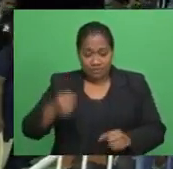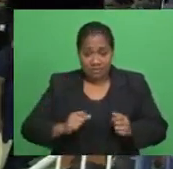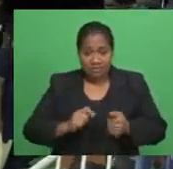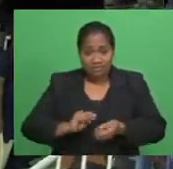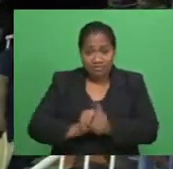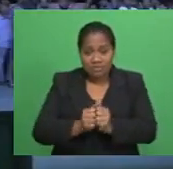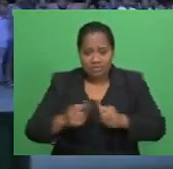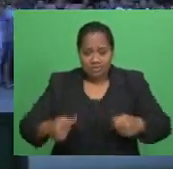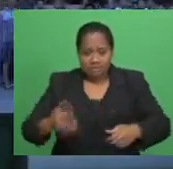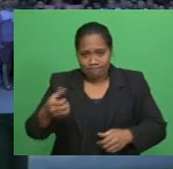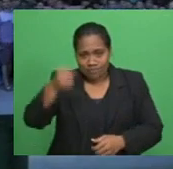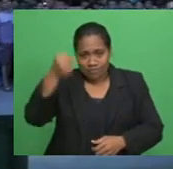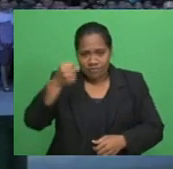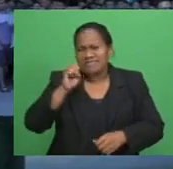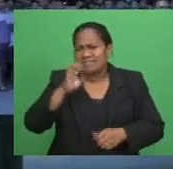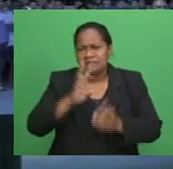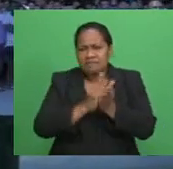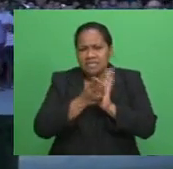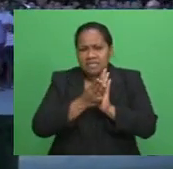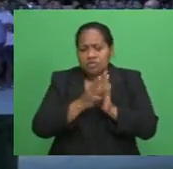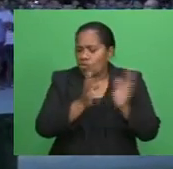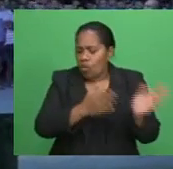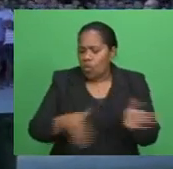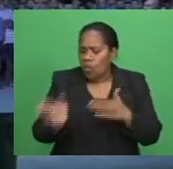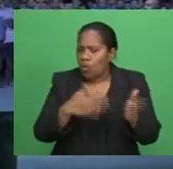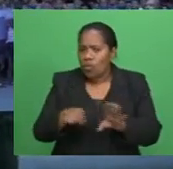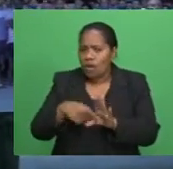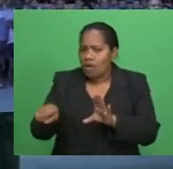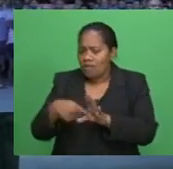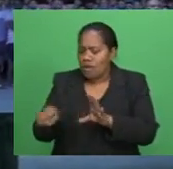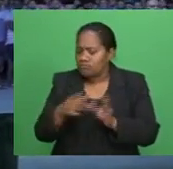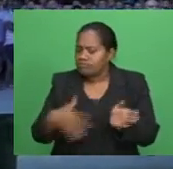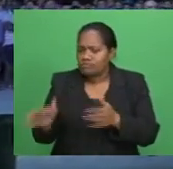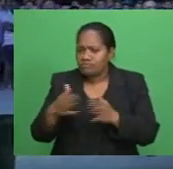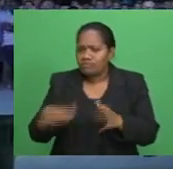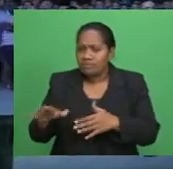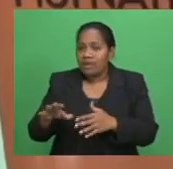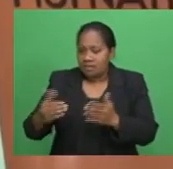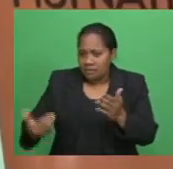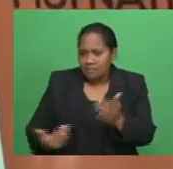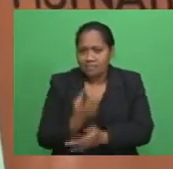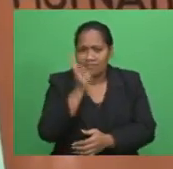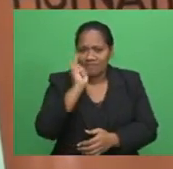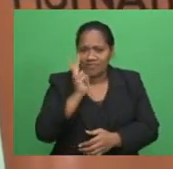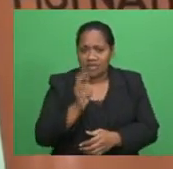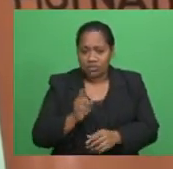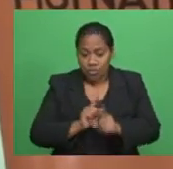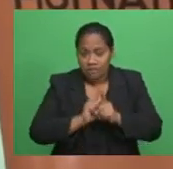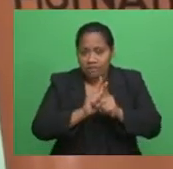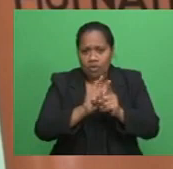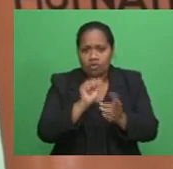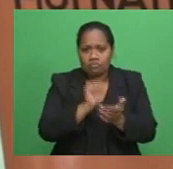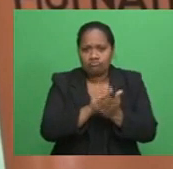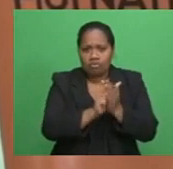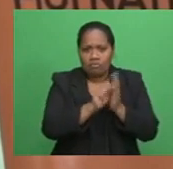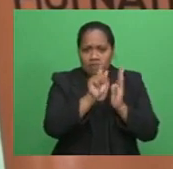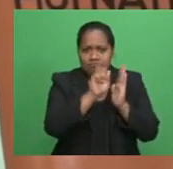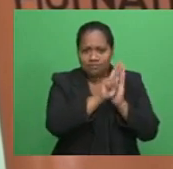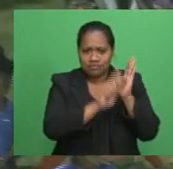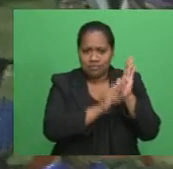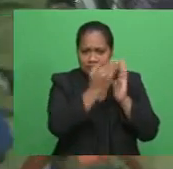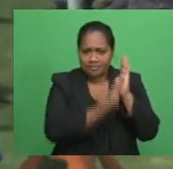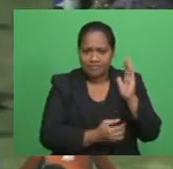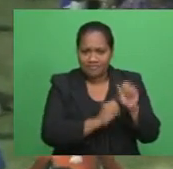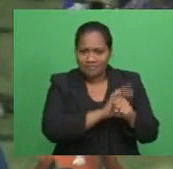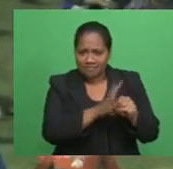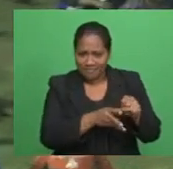move out of the stadium and re-enter so proper seating and social distancing could be followed. They had large groups of 12 and